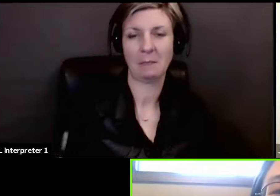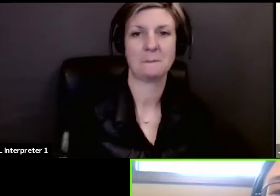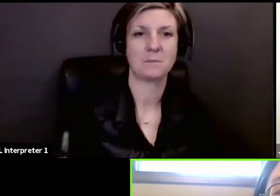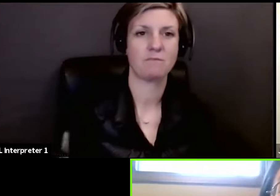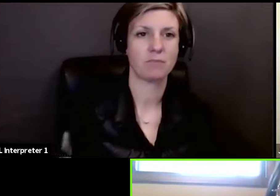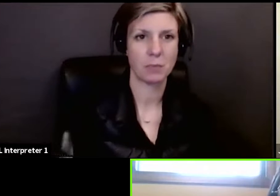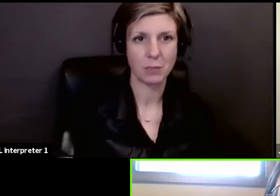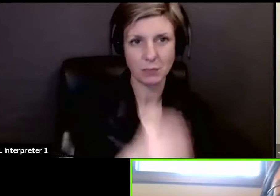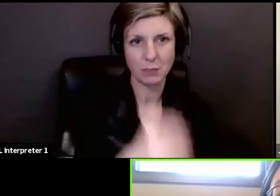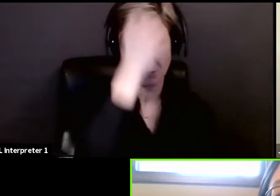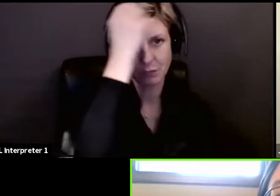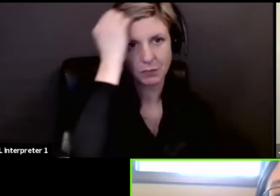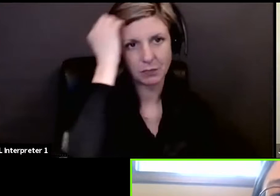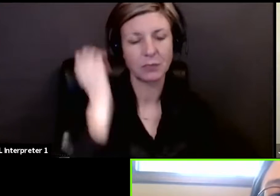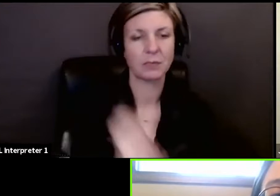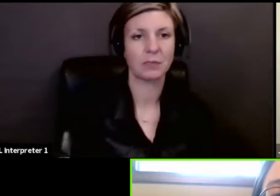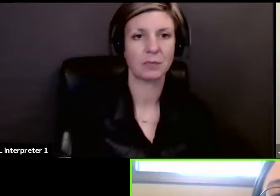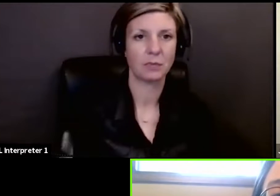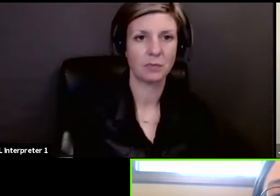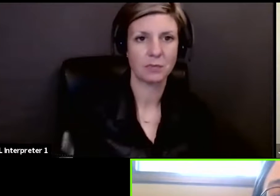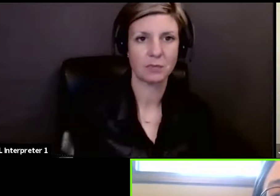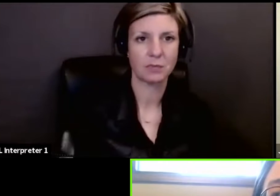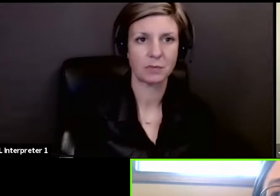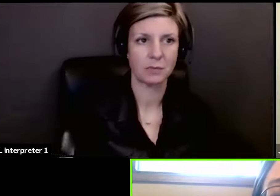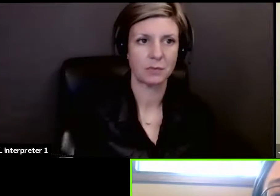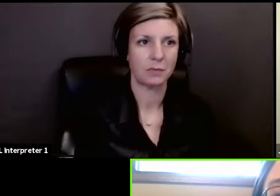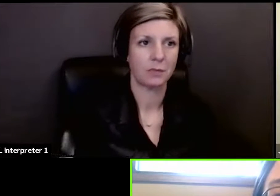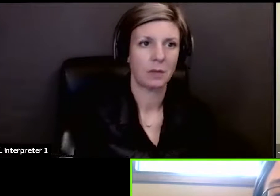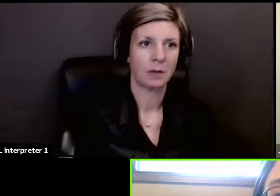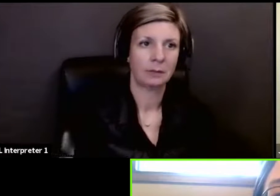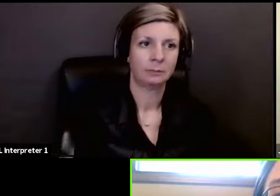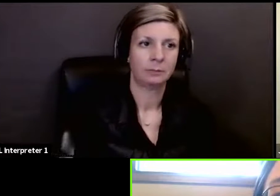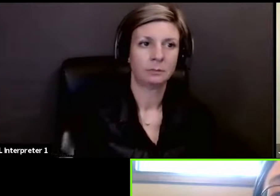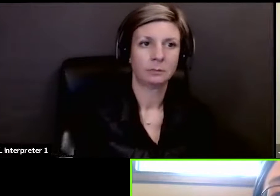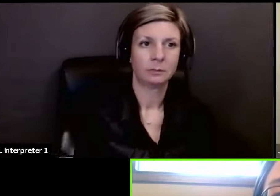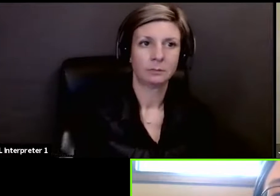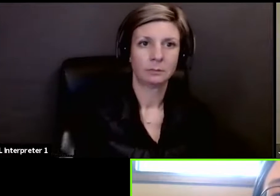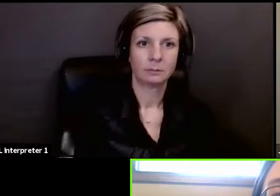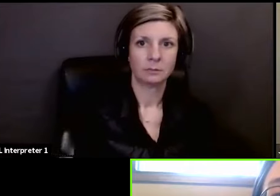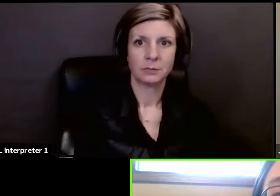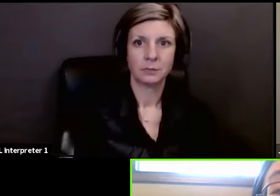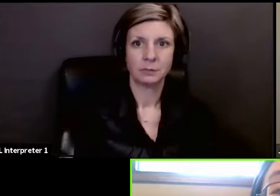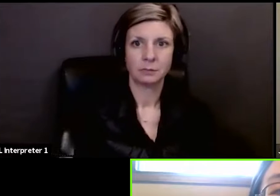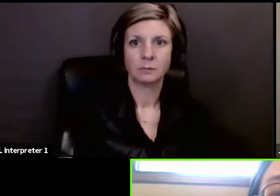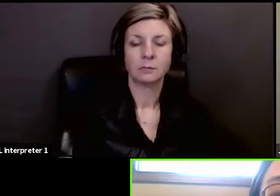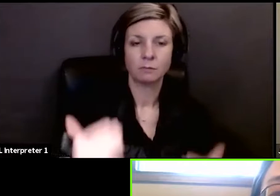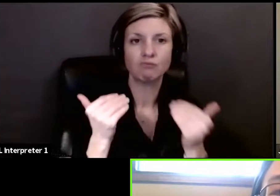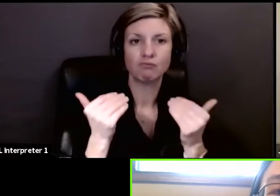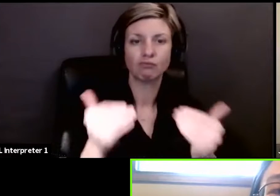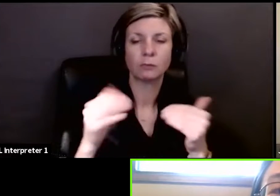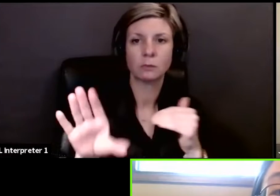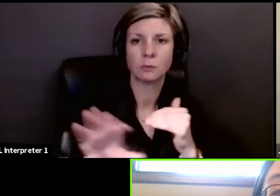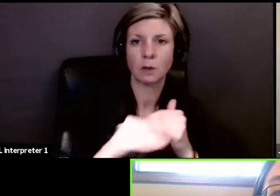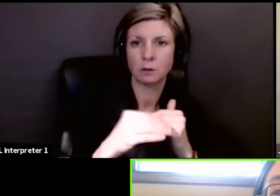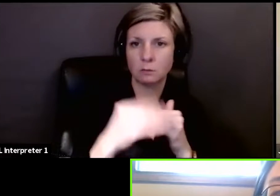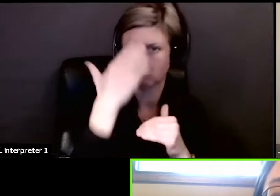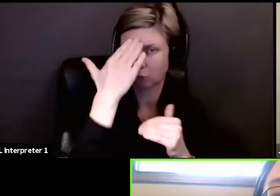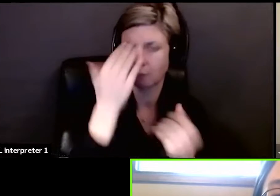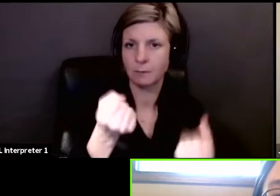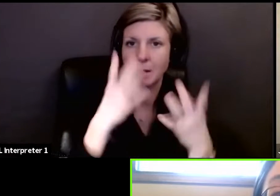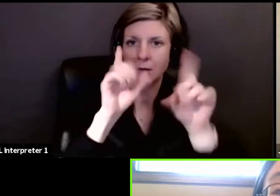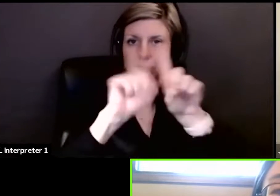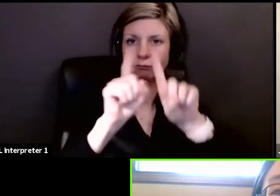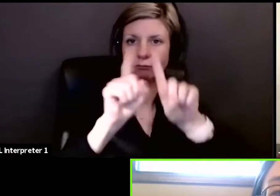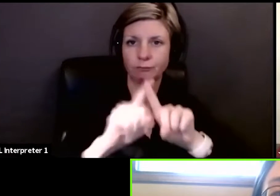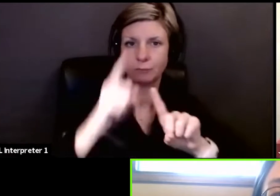I think I do want to add that there are a lot of different expectations for how